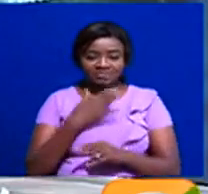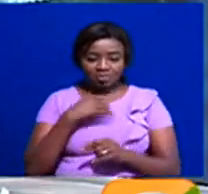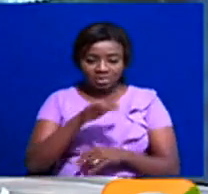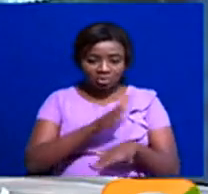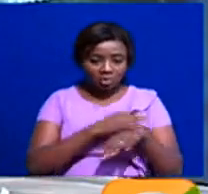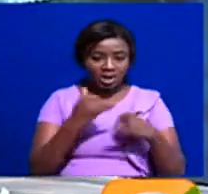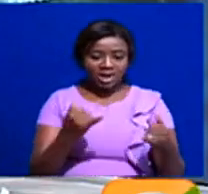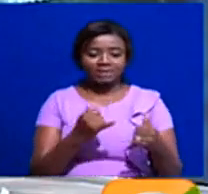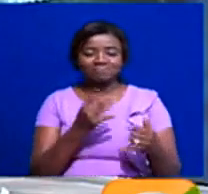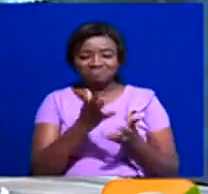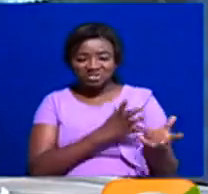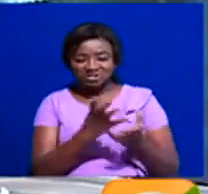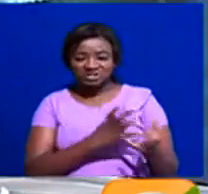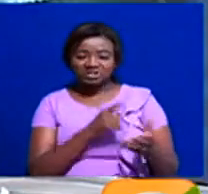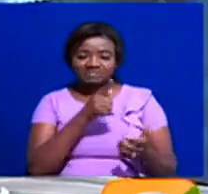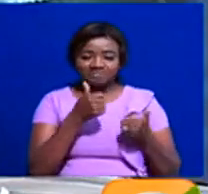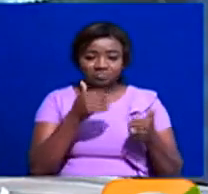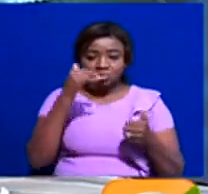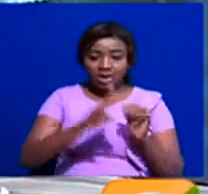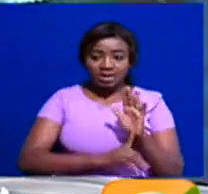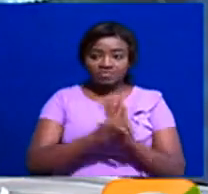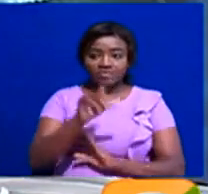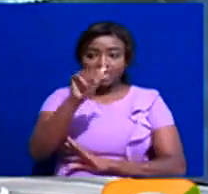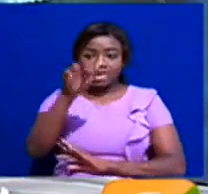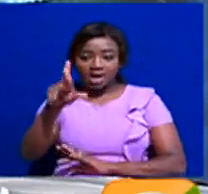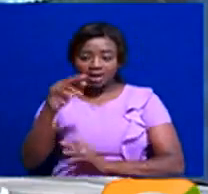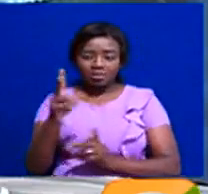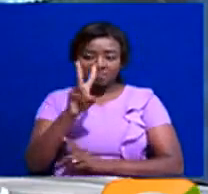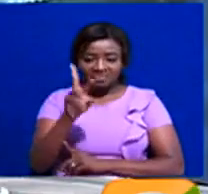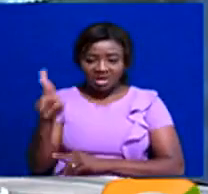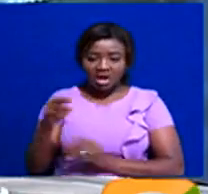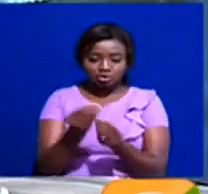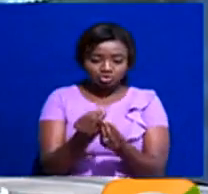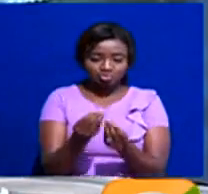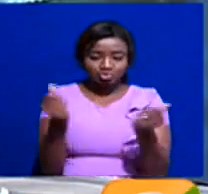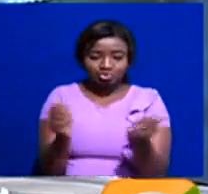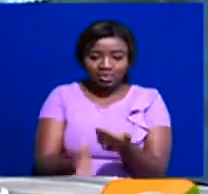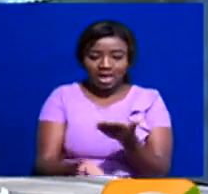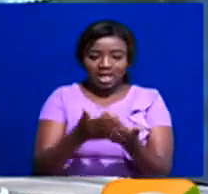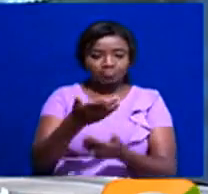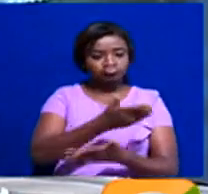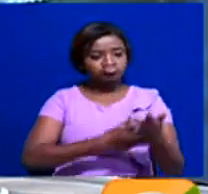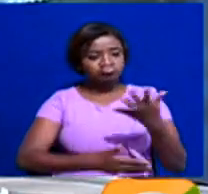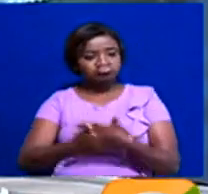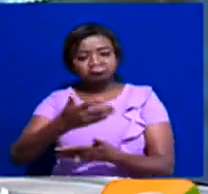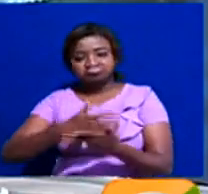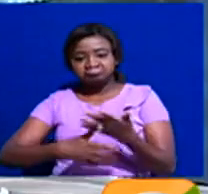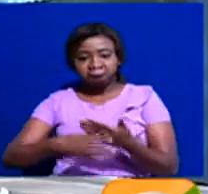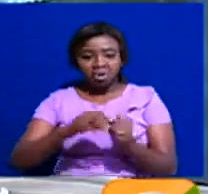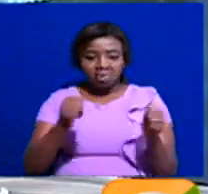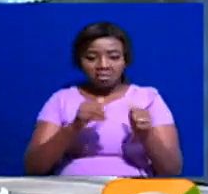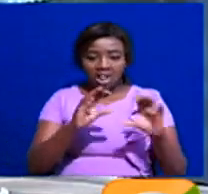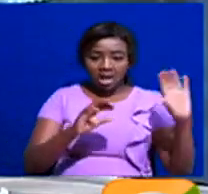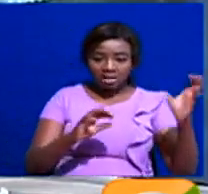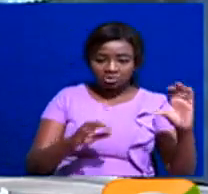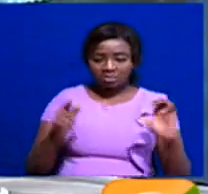to extraordinary levels by developing AR and VR solutions that provide interactive experiences for companies and their customers